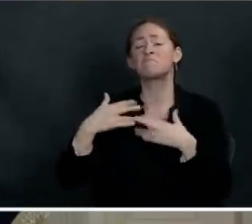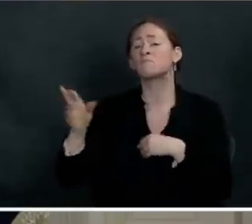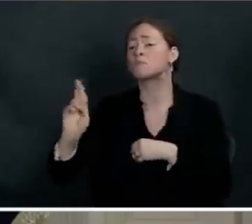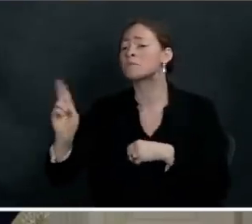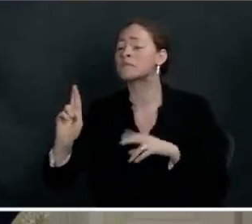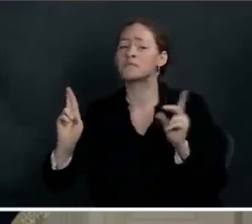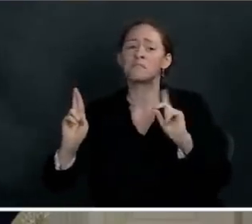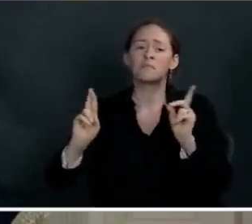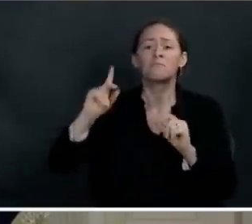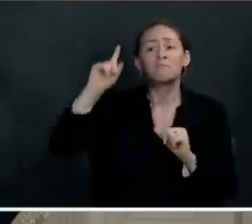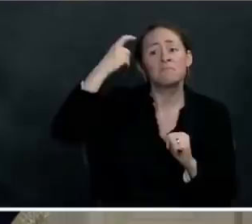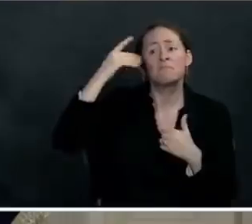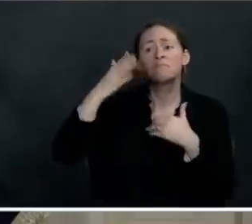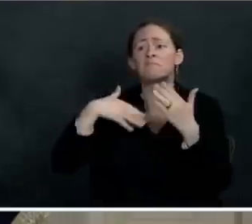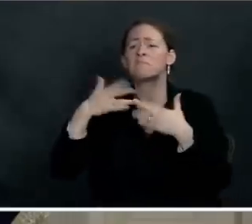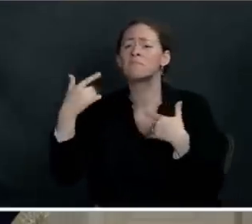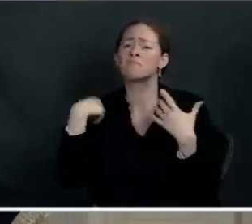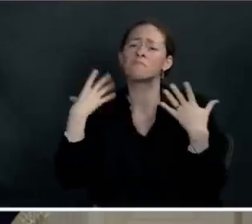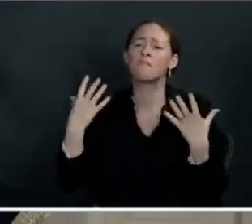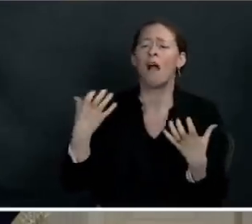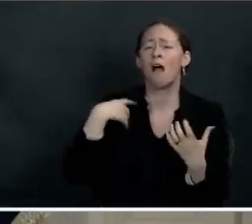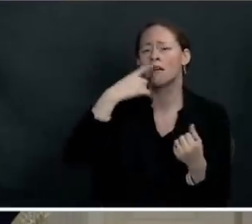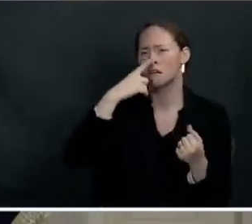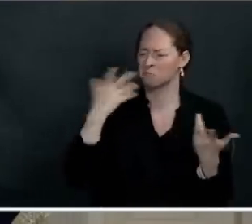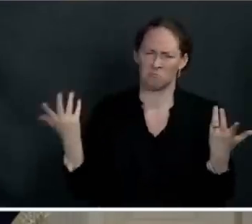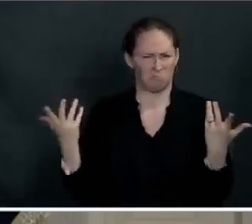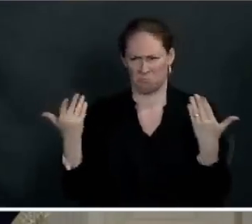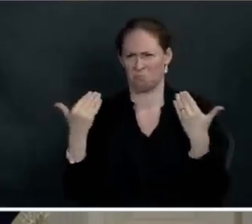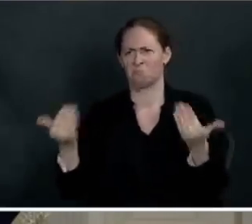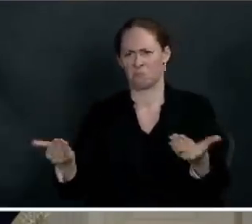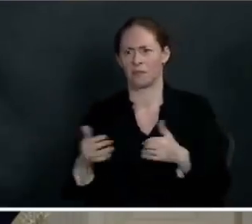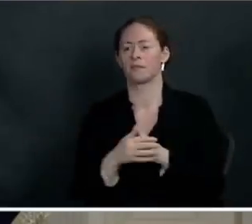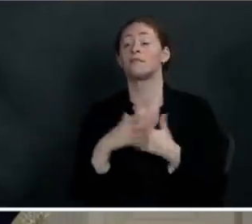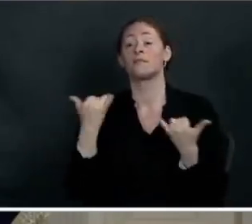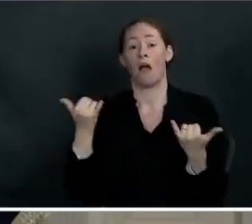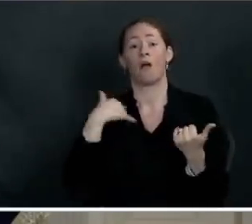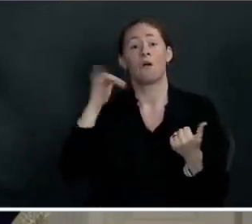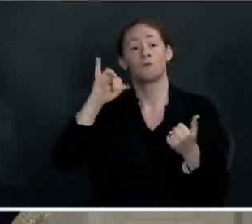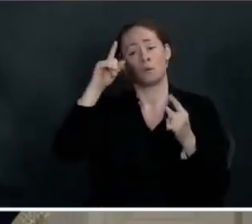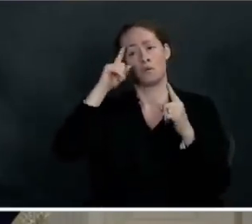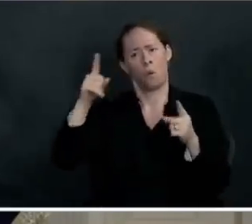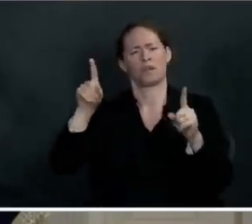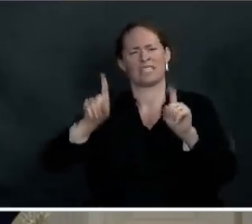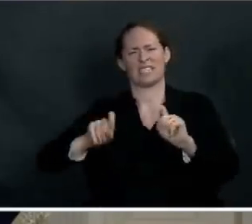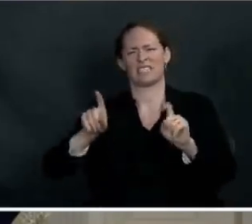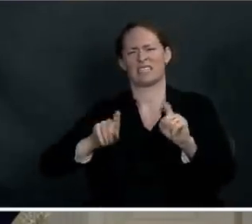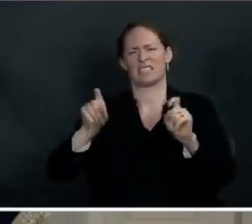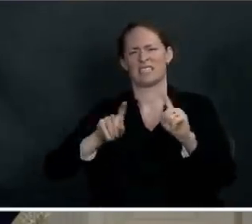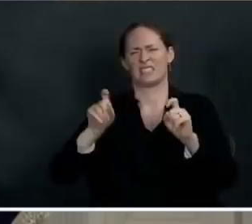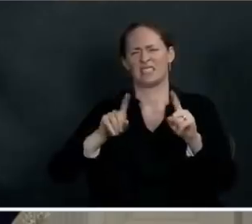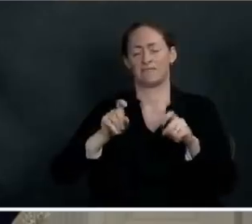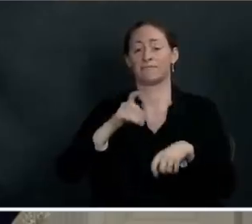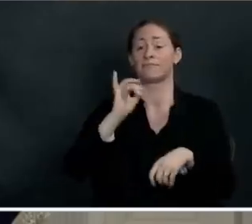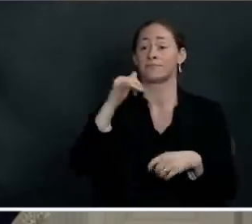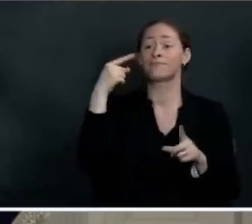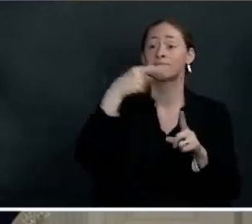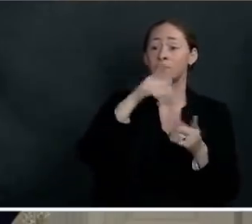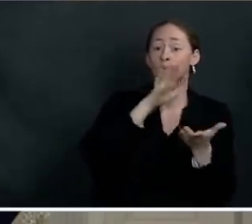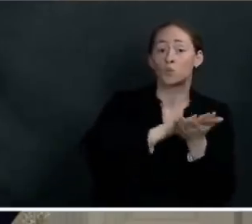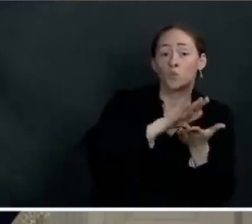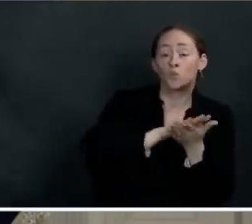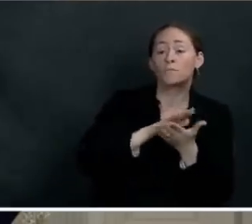for. We're also expanding testing, which will help schools and businesses reopen safely and protect the most